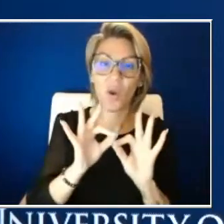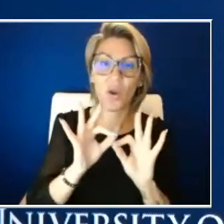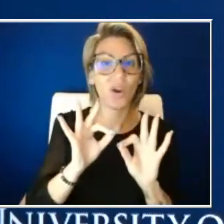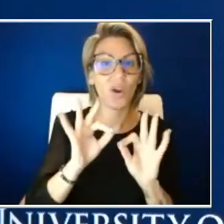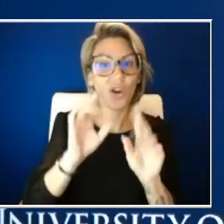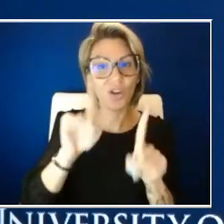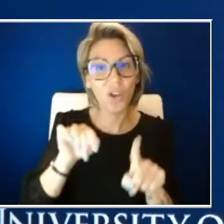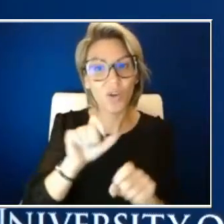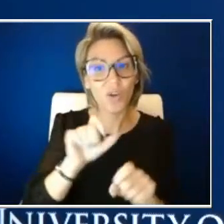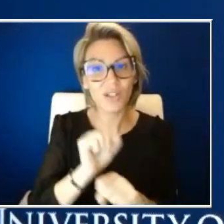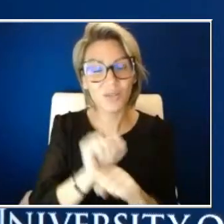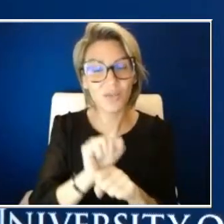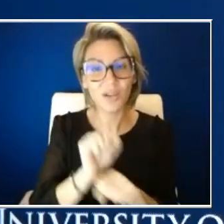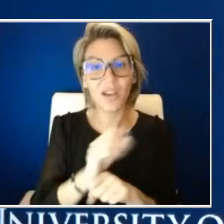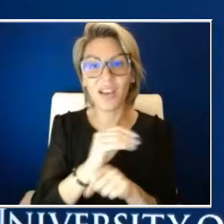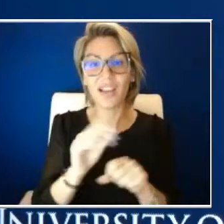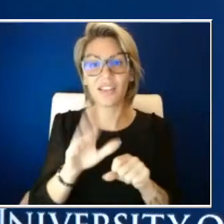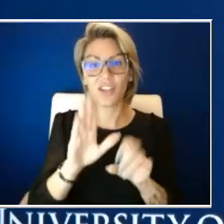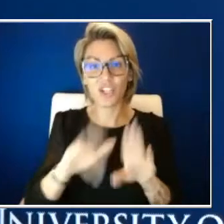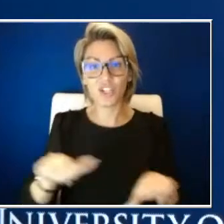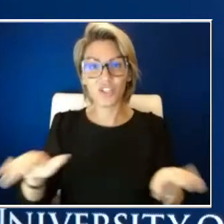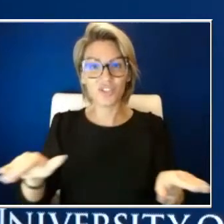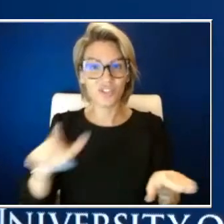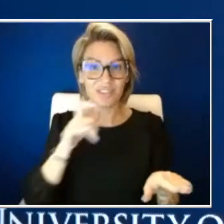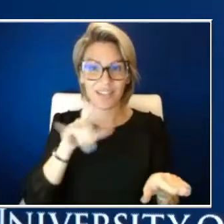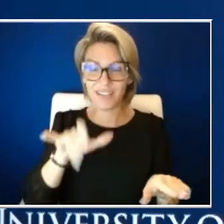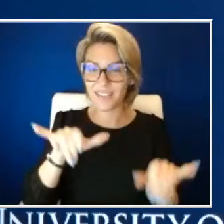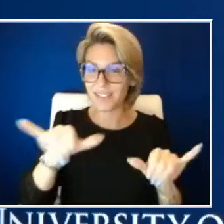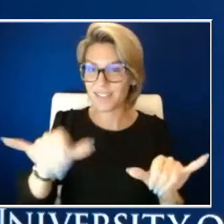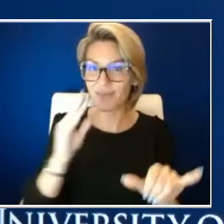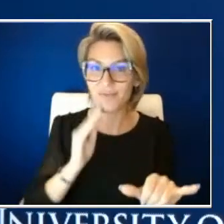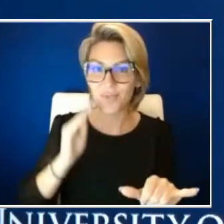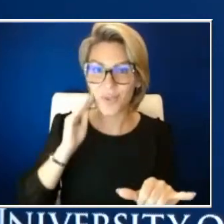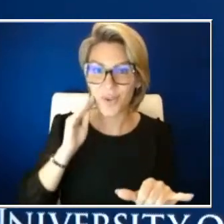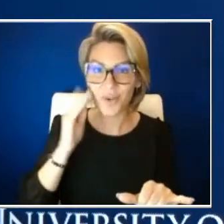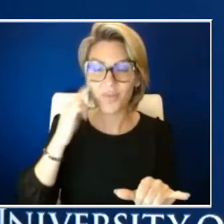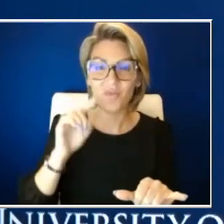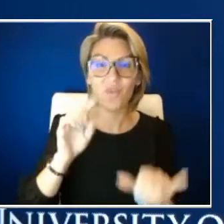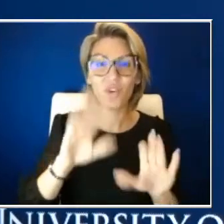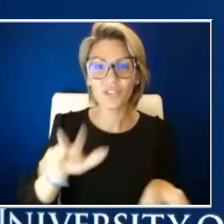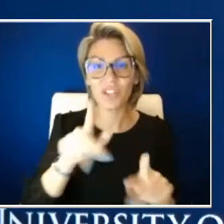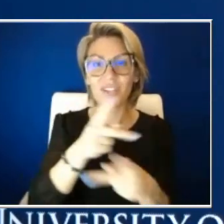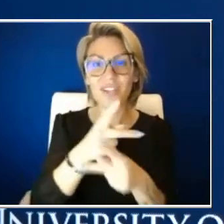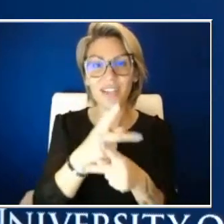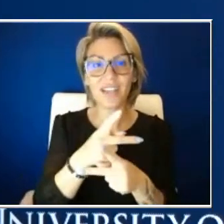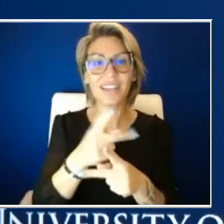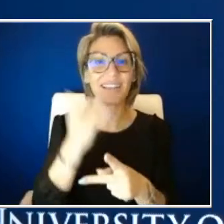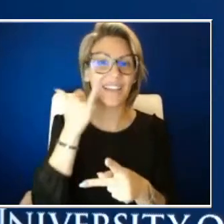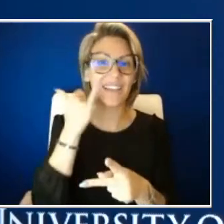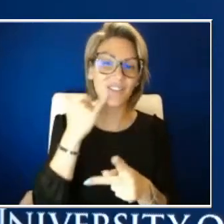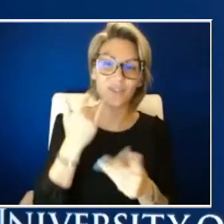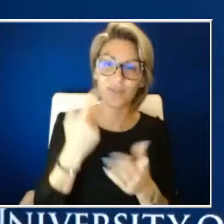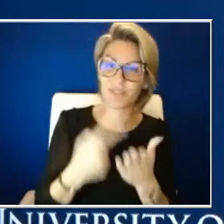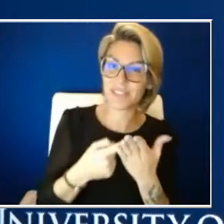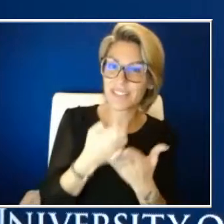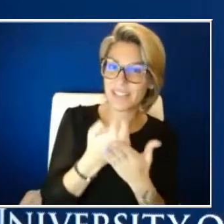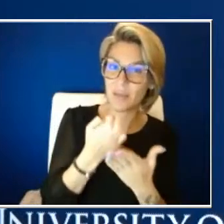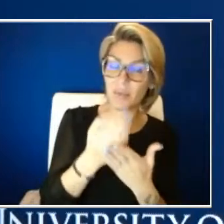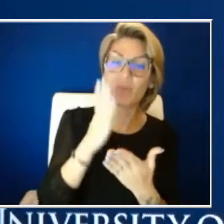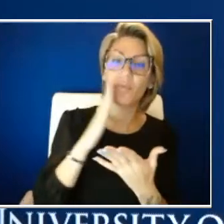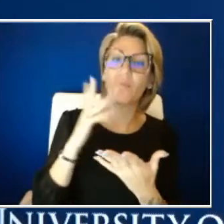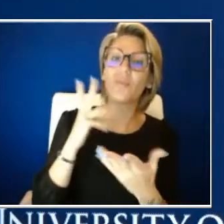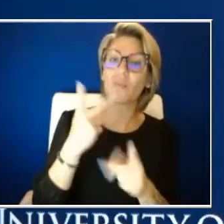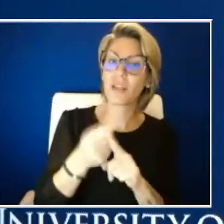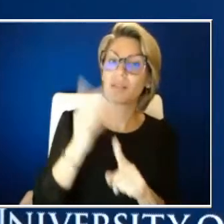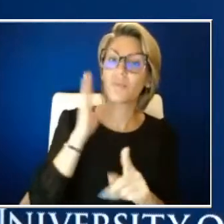their children not have to stay home, so they need to get childcare. If you talk about the economics, these vaccines will help reduce that financial